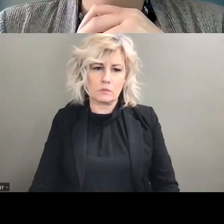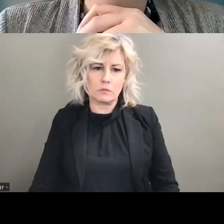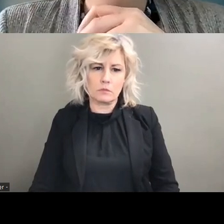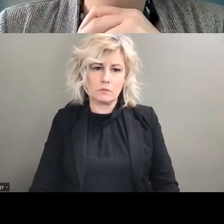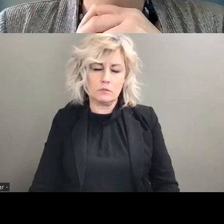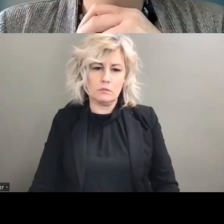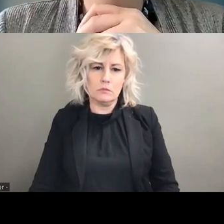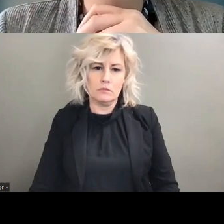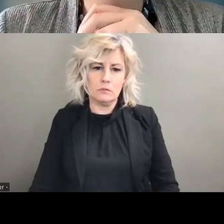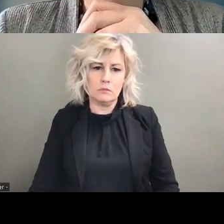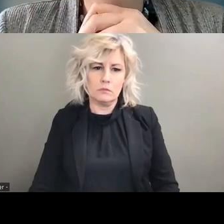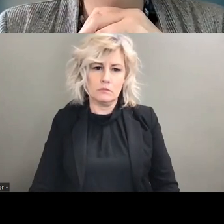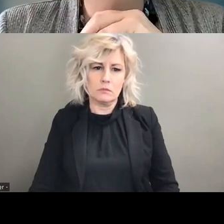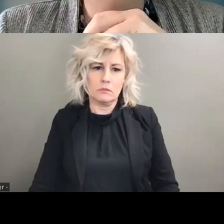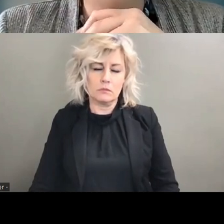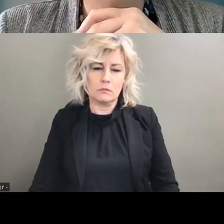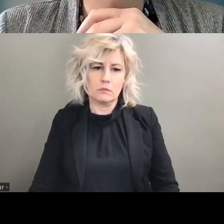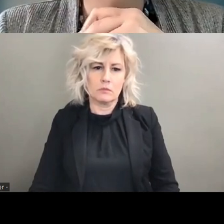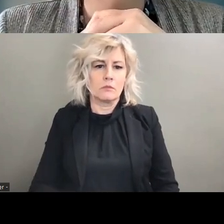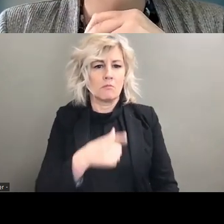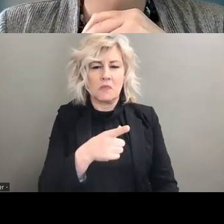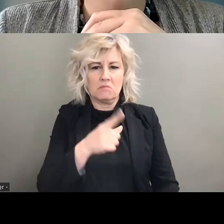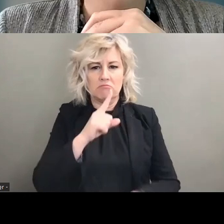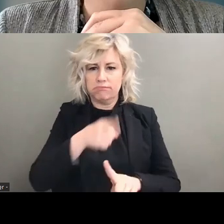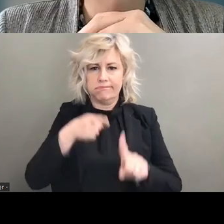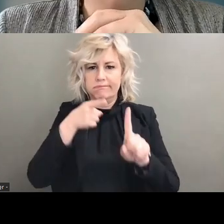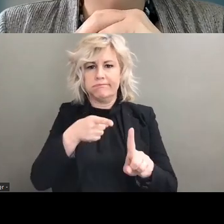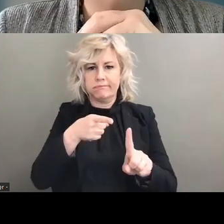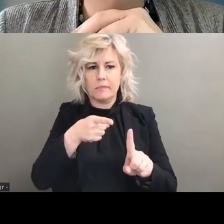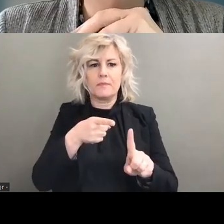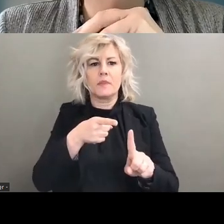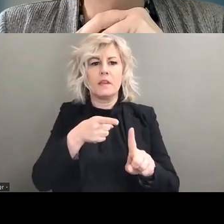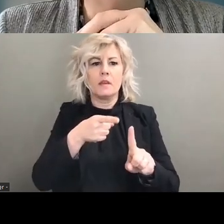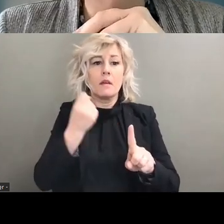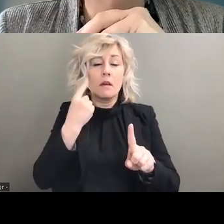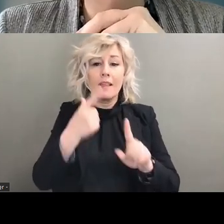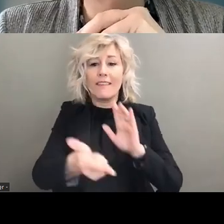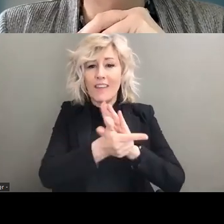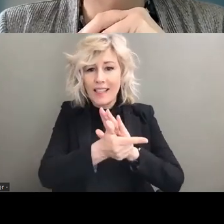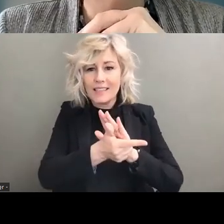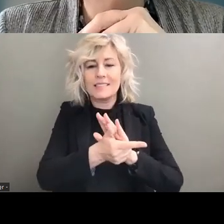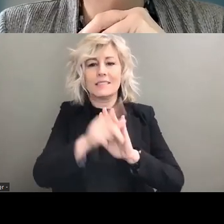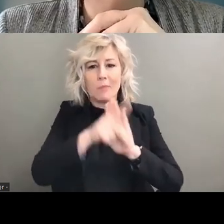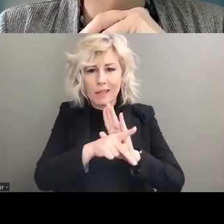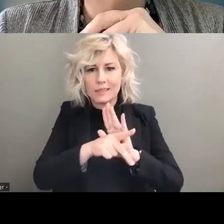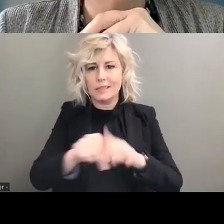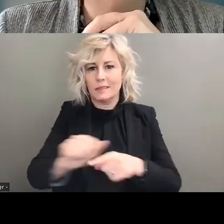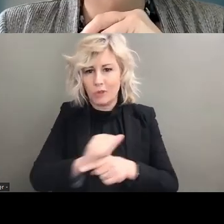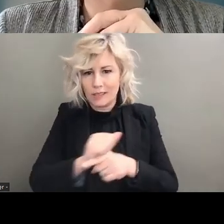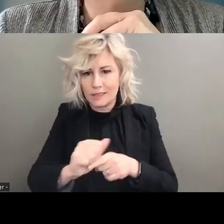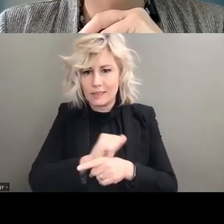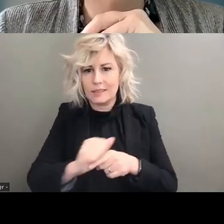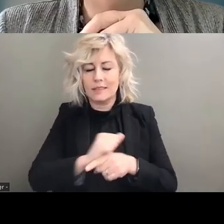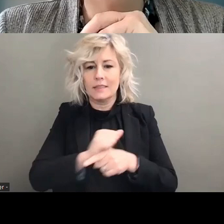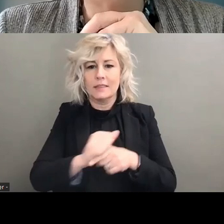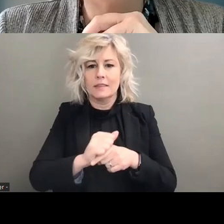And again, this is the crux of the matter. It's the violations, the policies, the practices, the lack